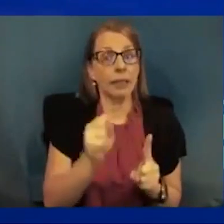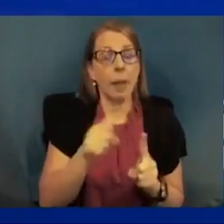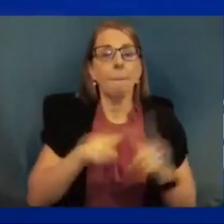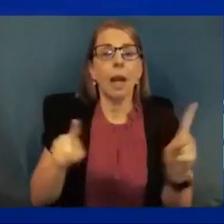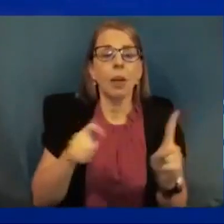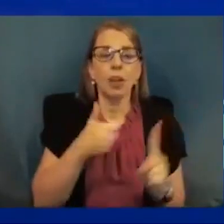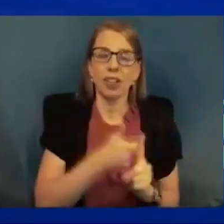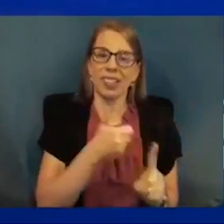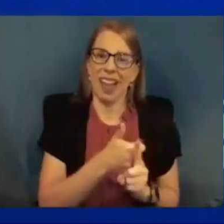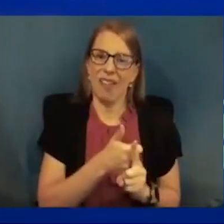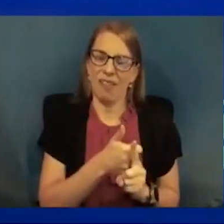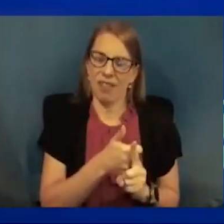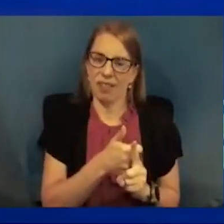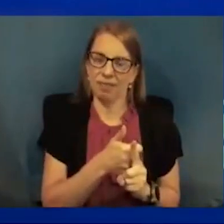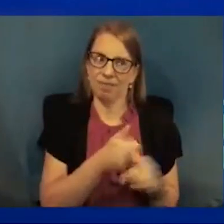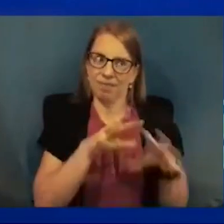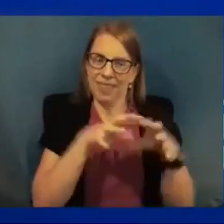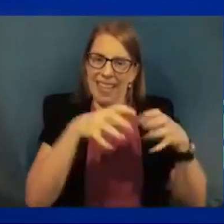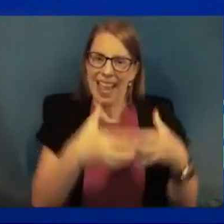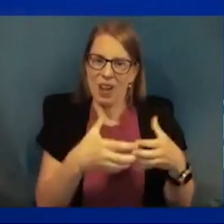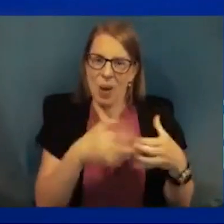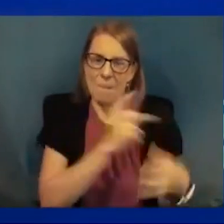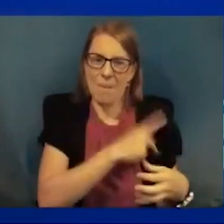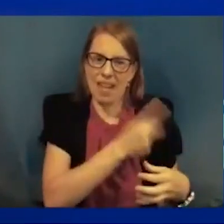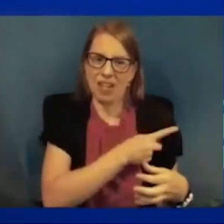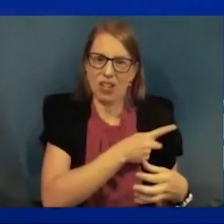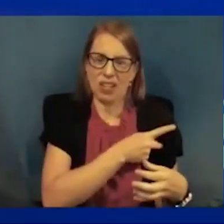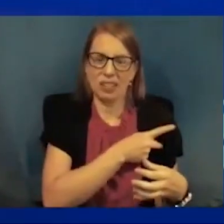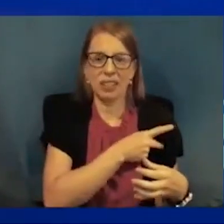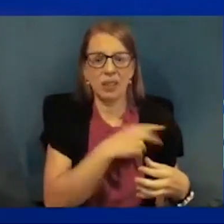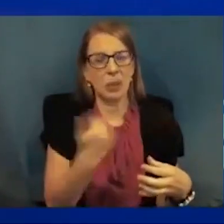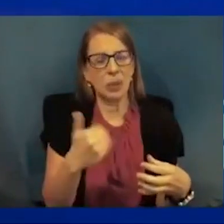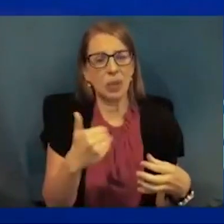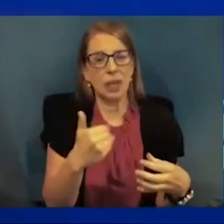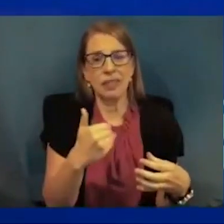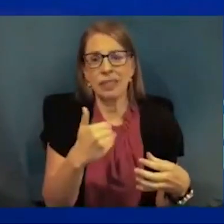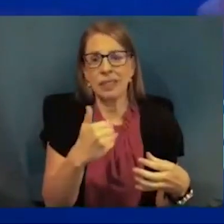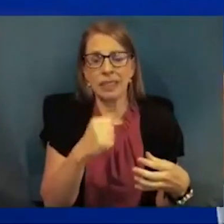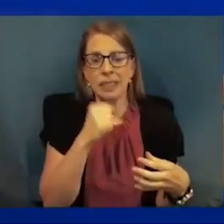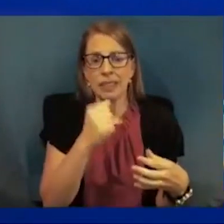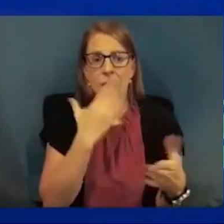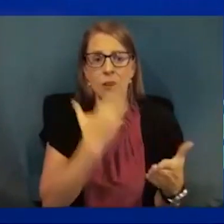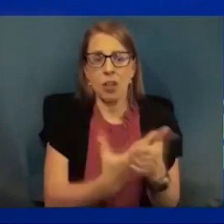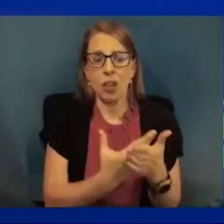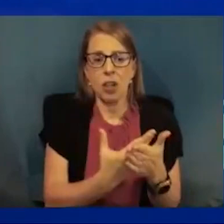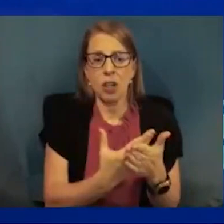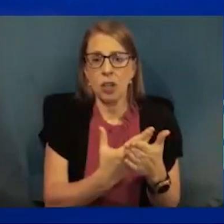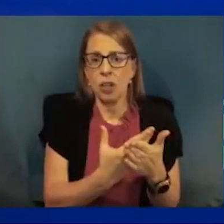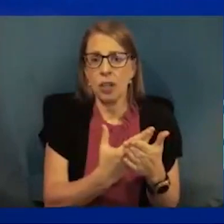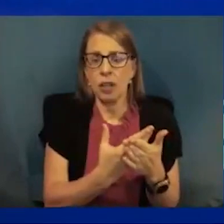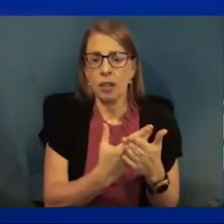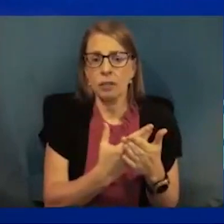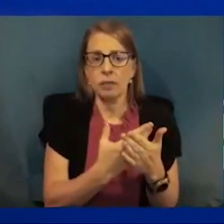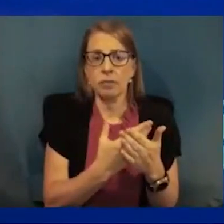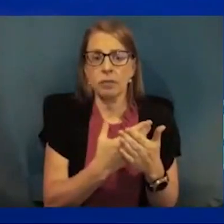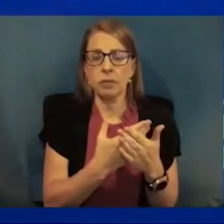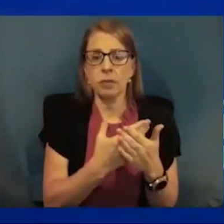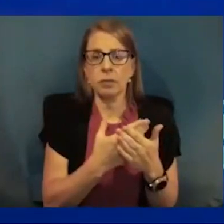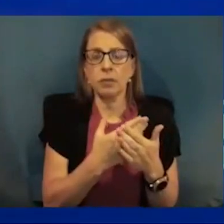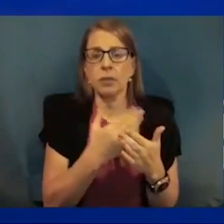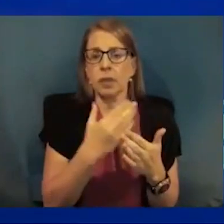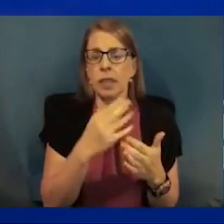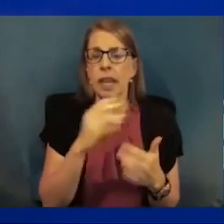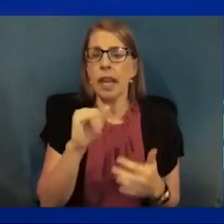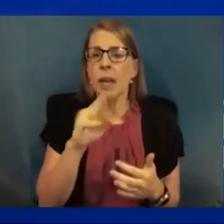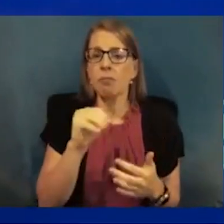of patient you think, God, did she really get a very good vaccine response? And especially, I bet in another month or two, we're going to be giving people like that a third vaccine. But at any rate,